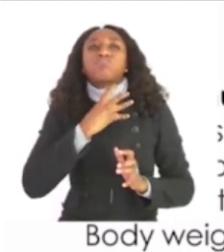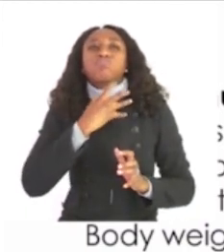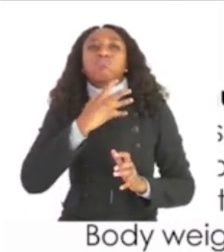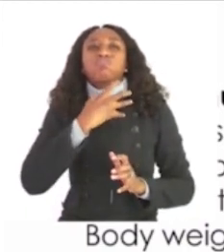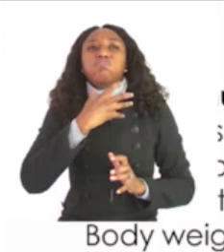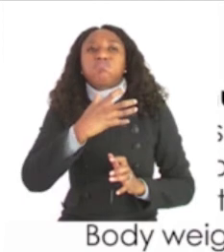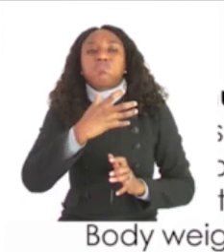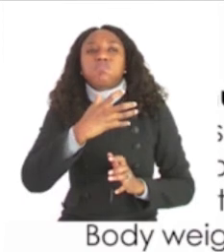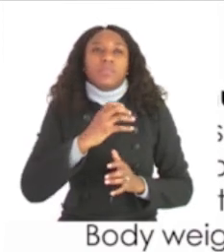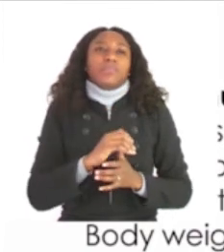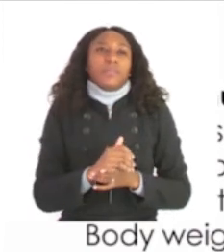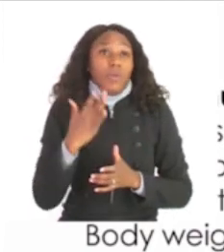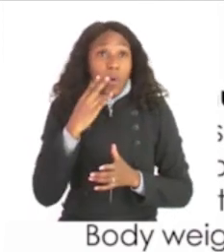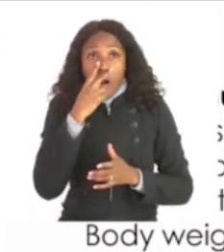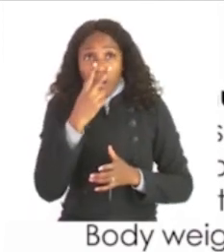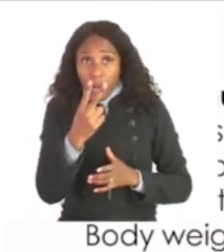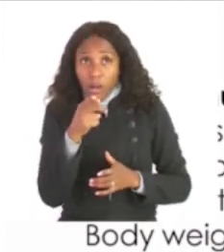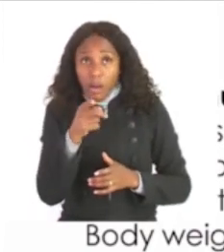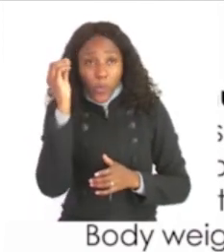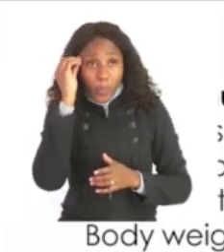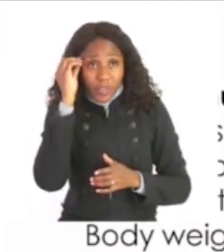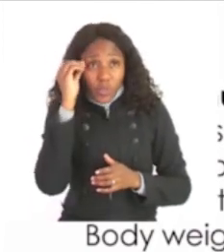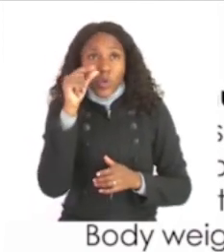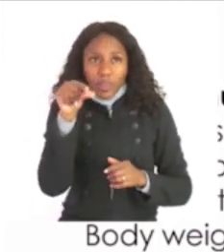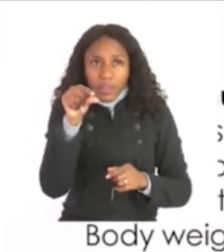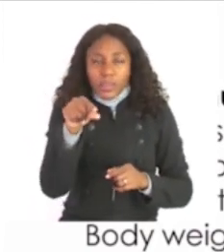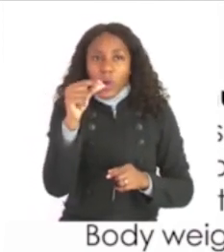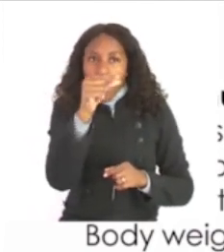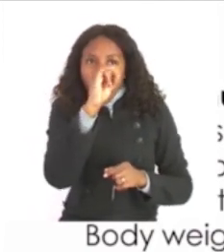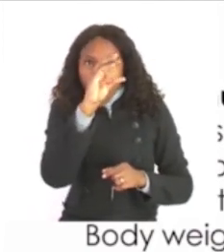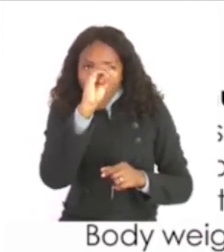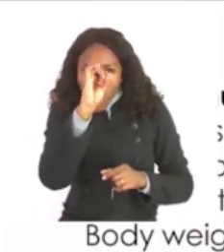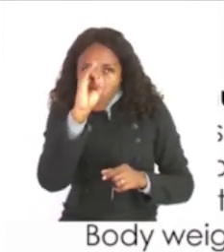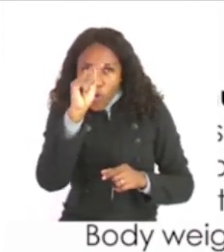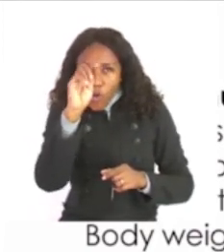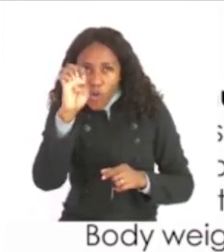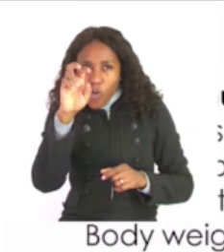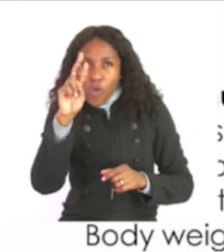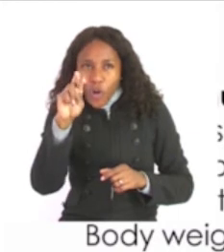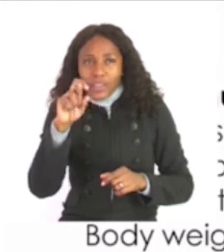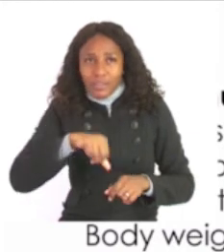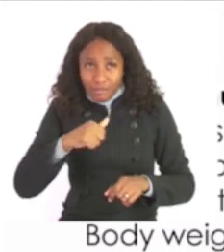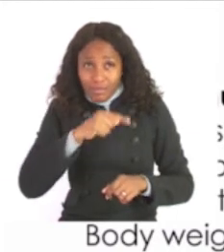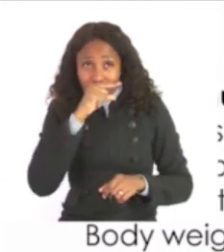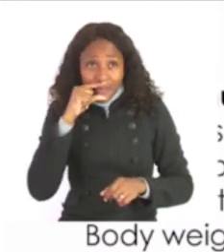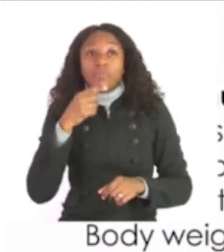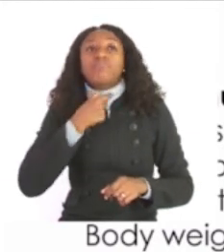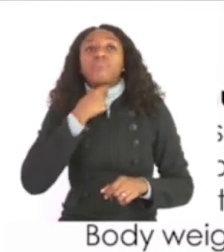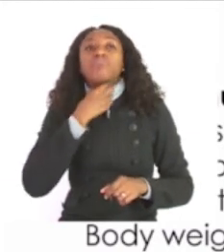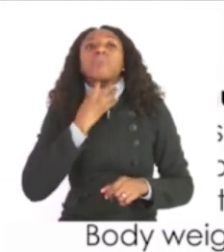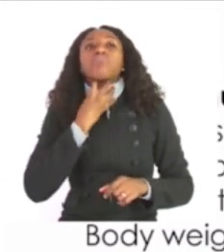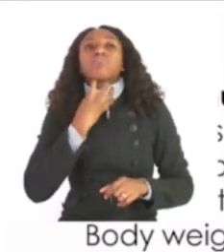larger. So when you see that, then you must know that you are suffering from goiter or somebody is suffering from